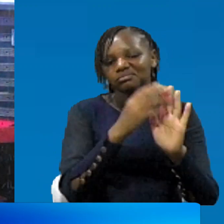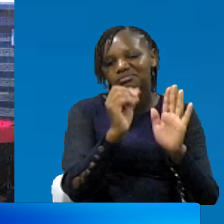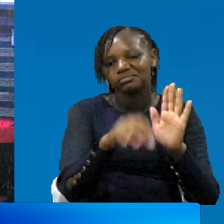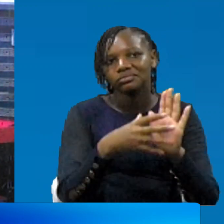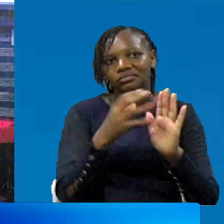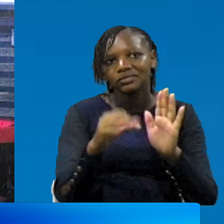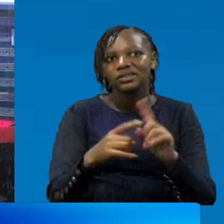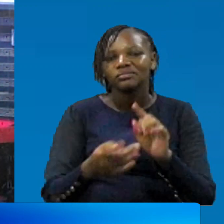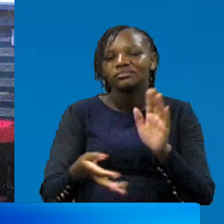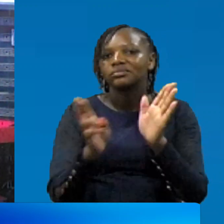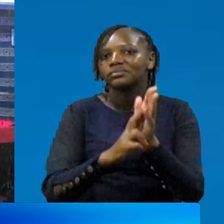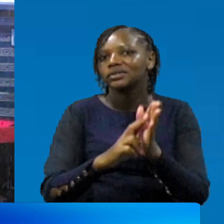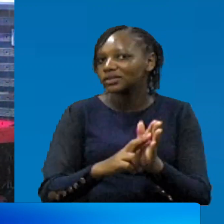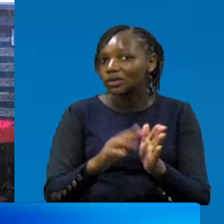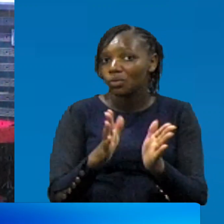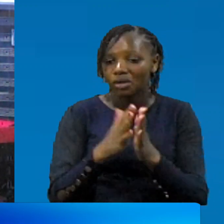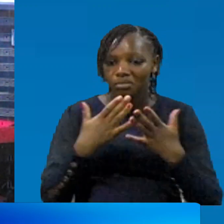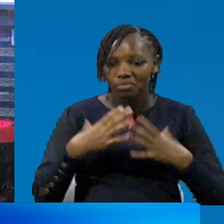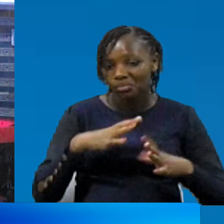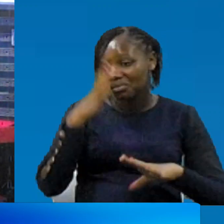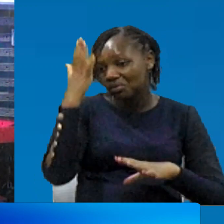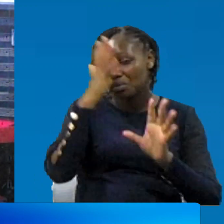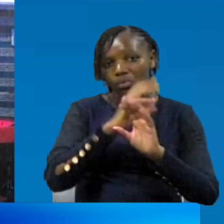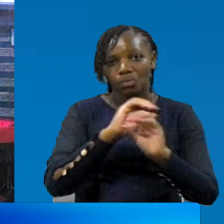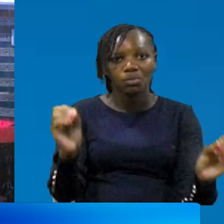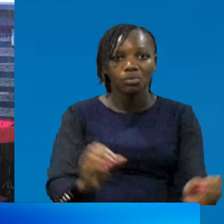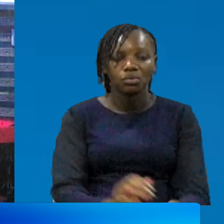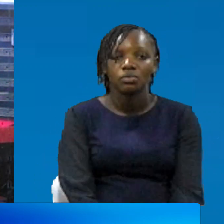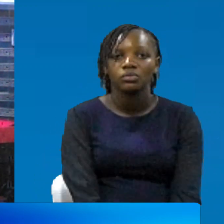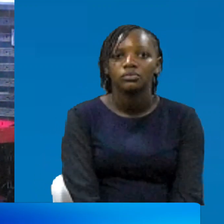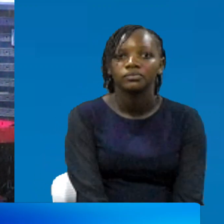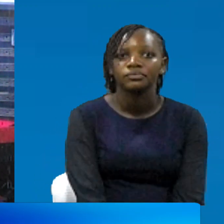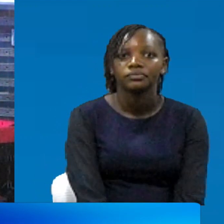and replaced by unknown people.